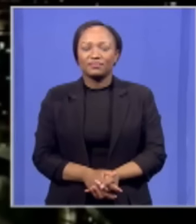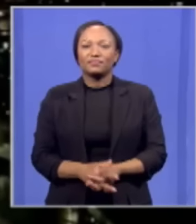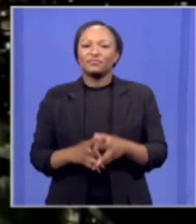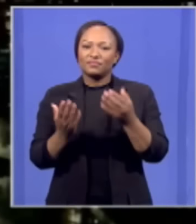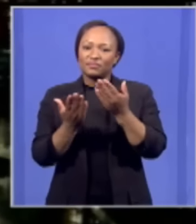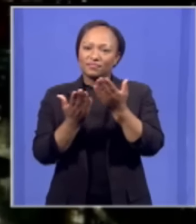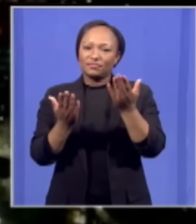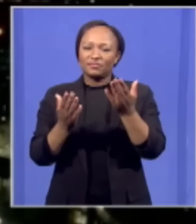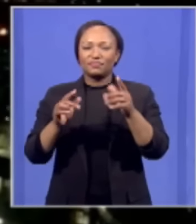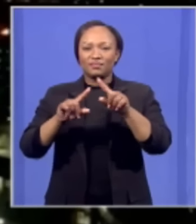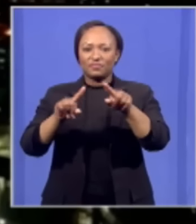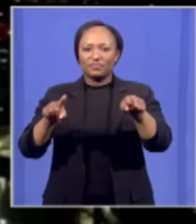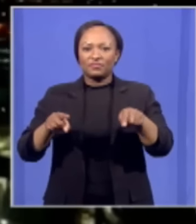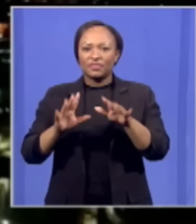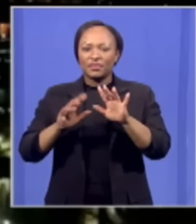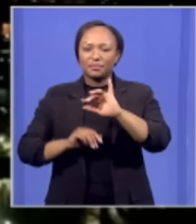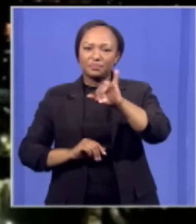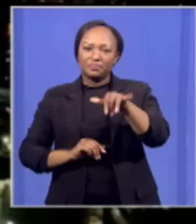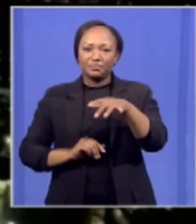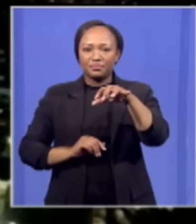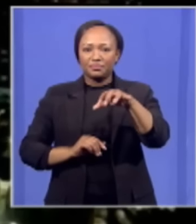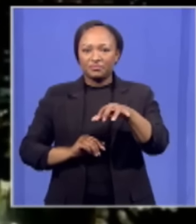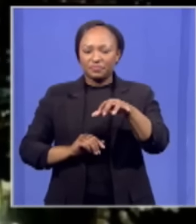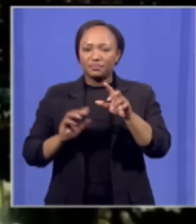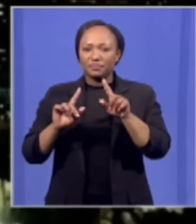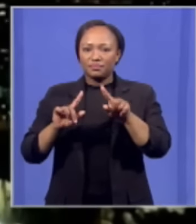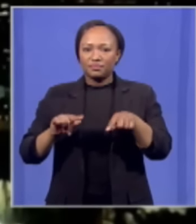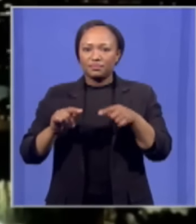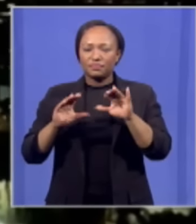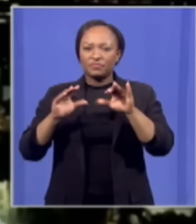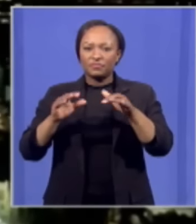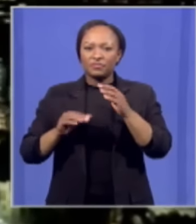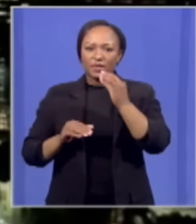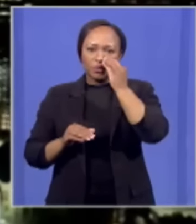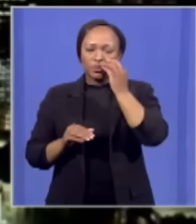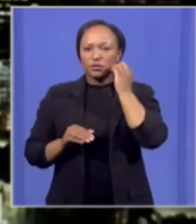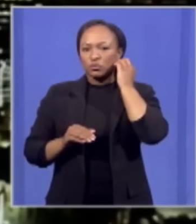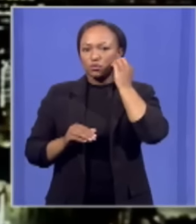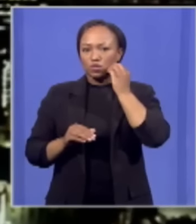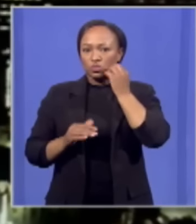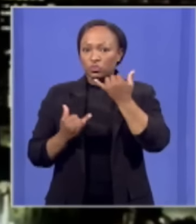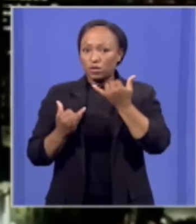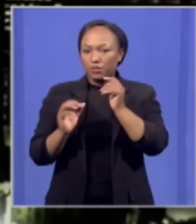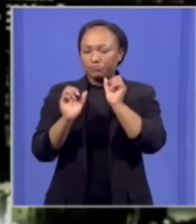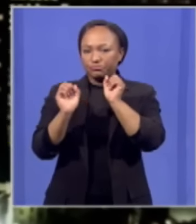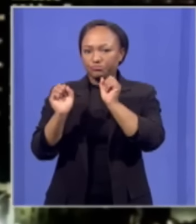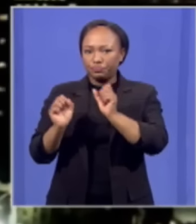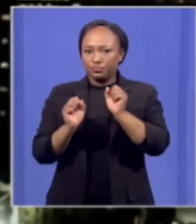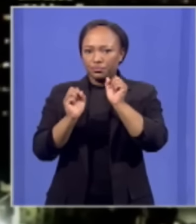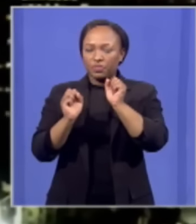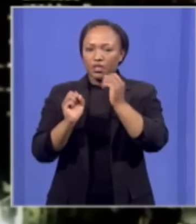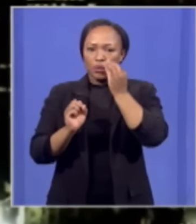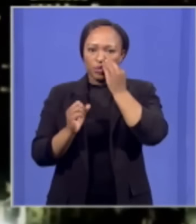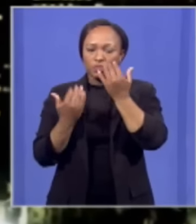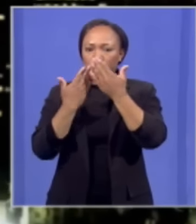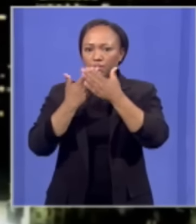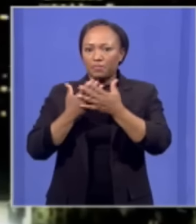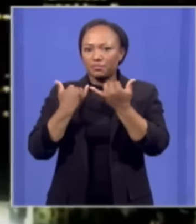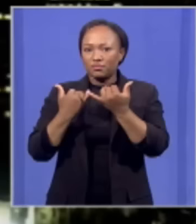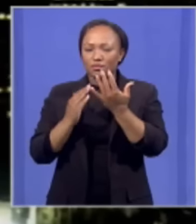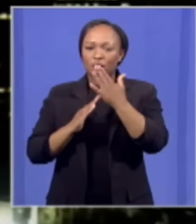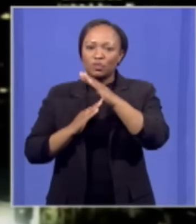ka o tloloha re le Studio 10 Auckland Park Johannesburg moifona wa ditaba tsa Sesotho o tlisetsa tsena tsa moraorao le phirimaneng ena